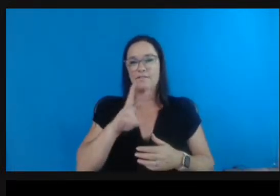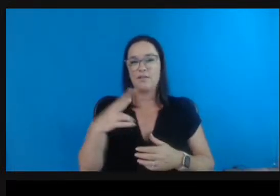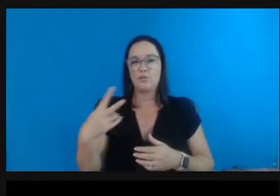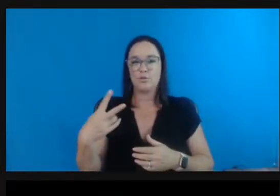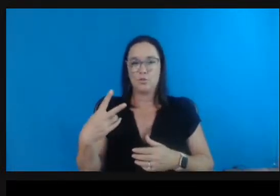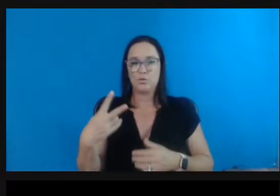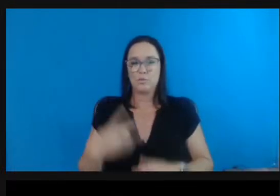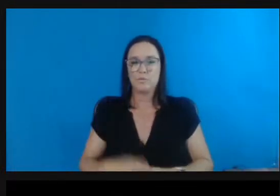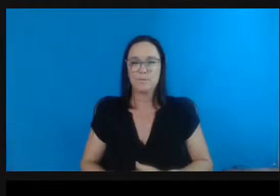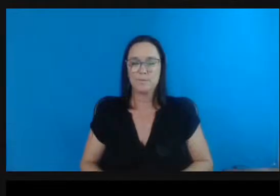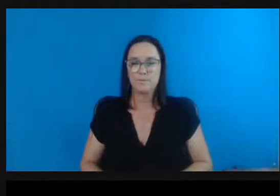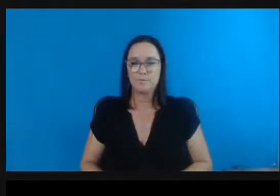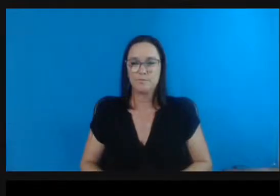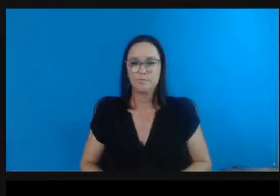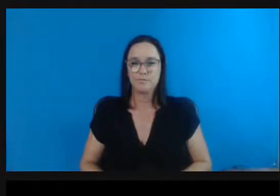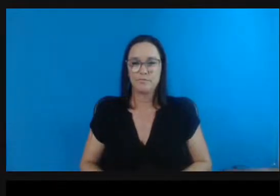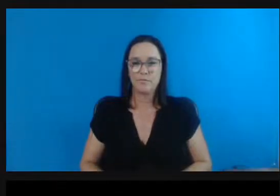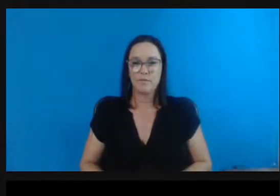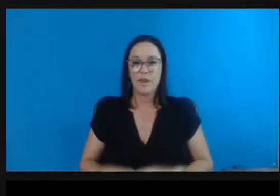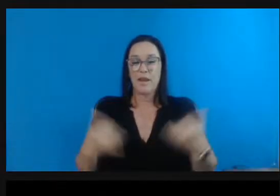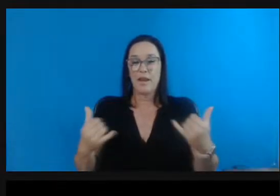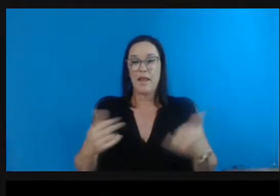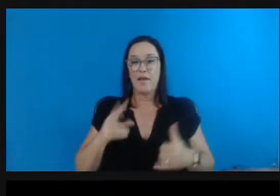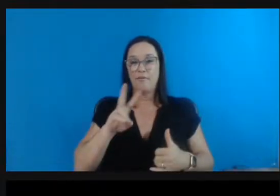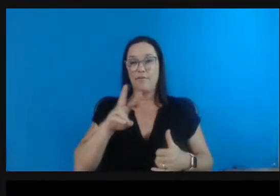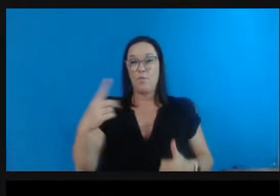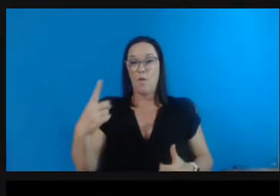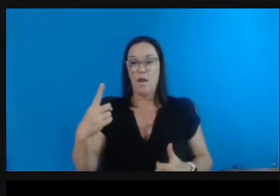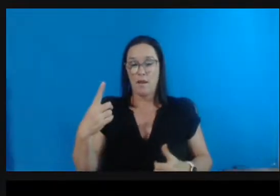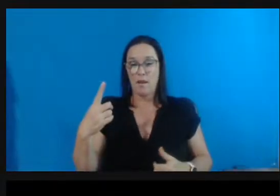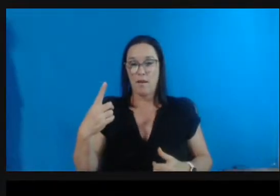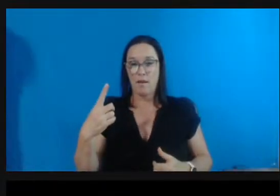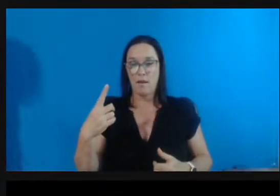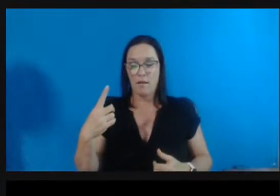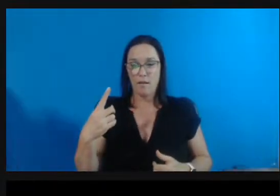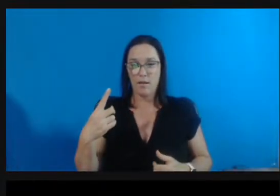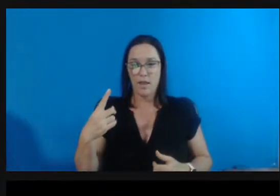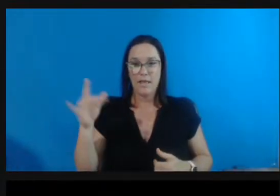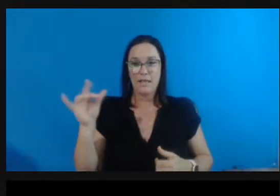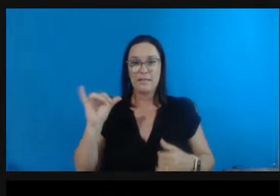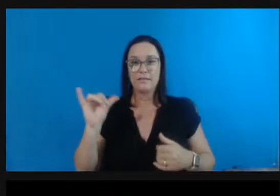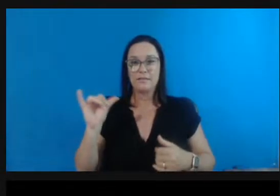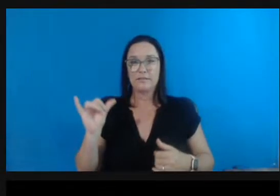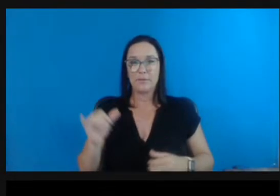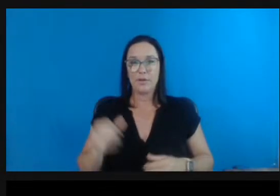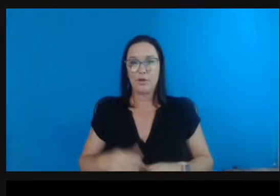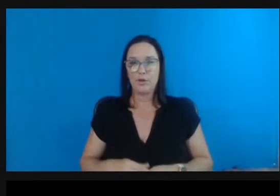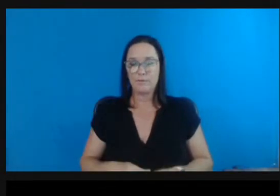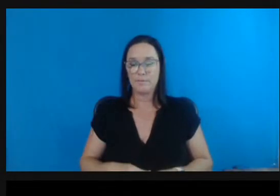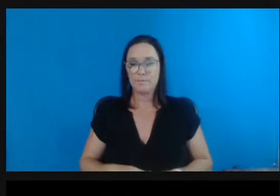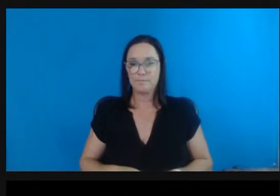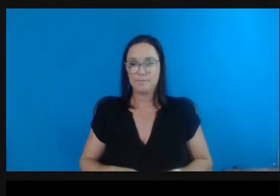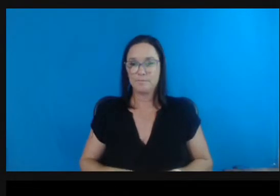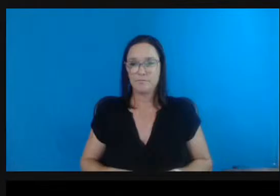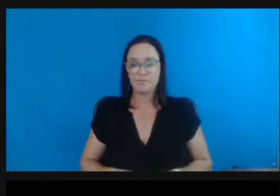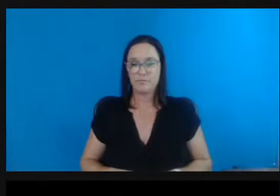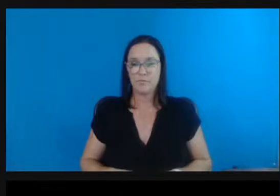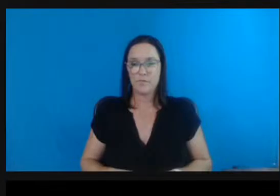the end. Now let's go to the V1. The V1 camera, similar view from the very beginning of that cycle of